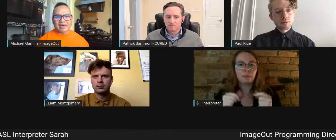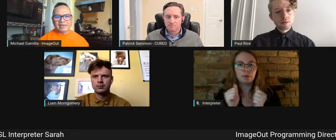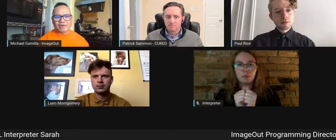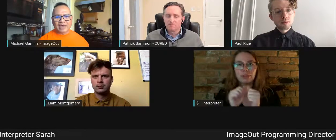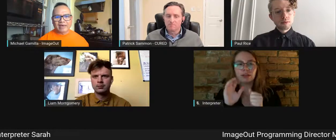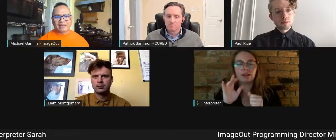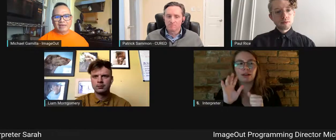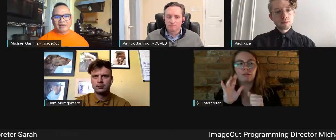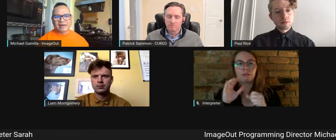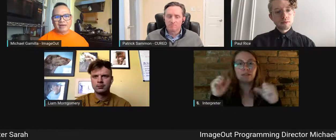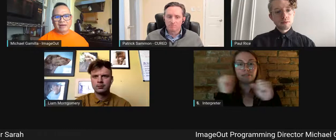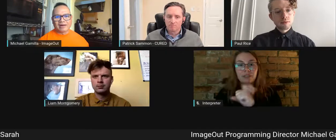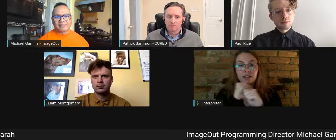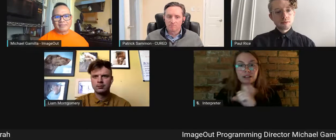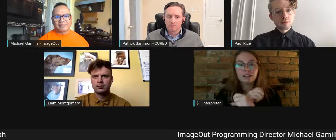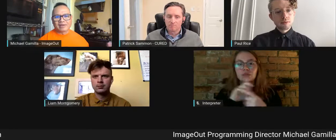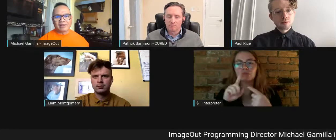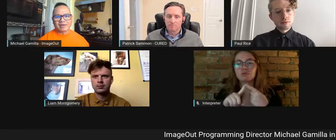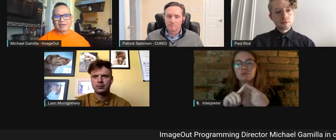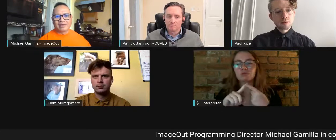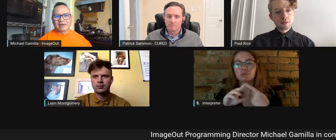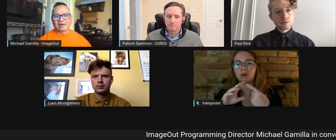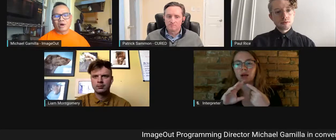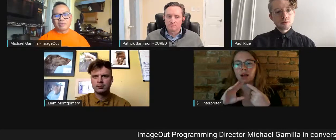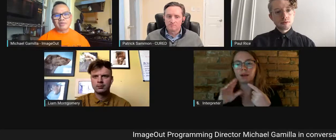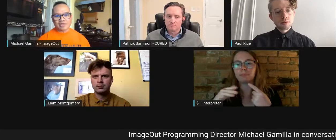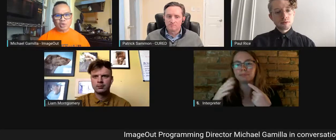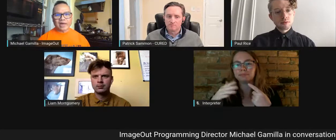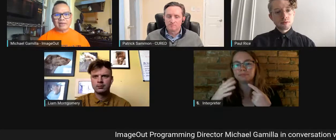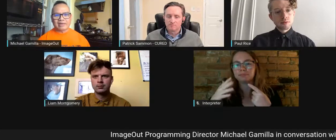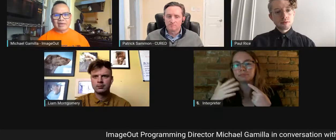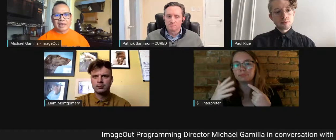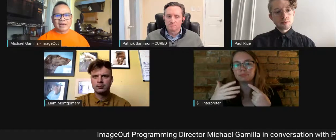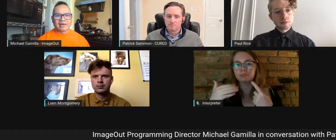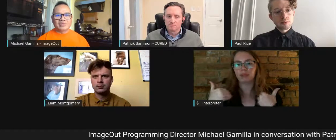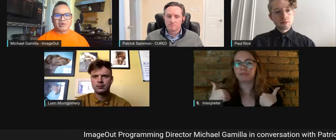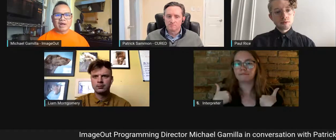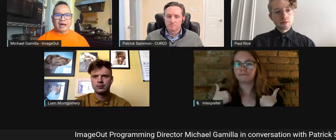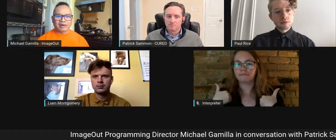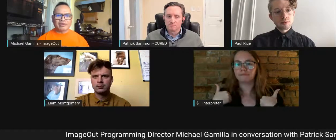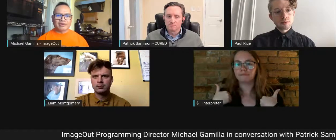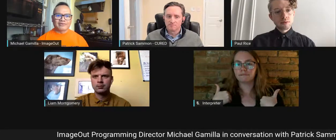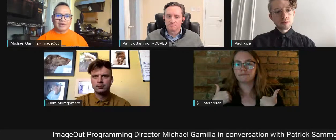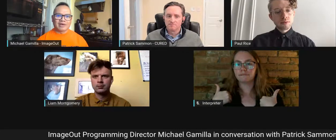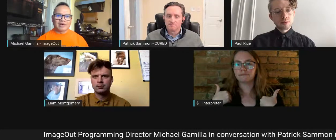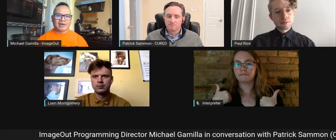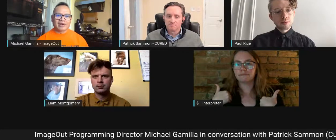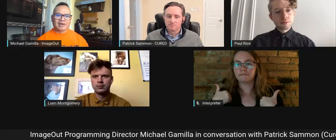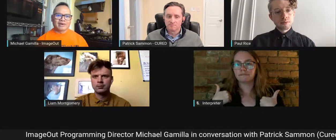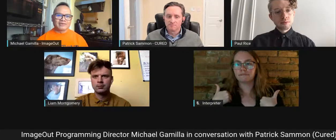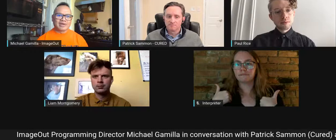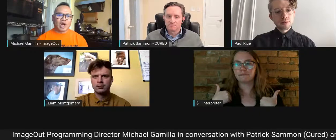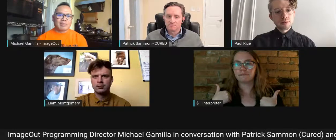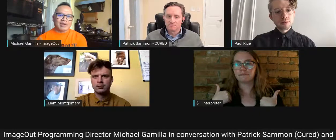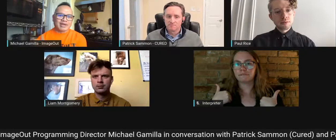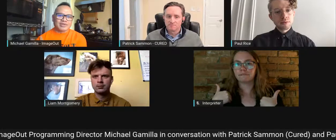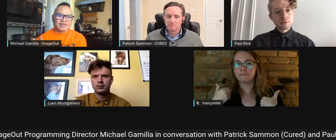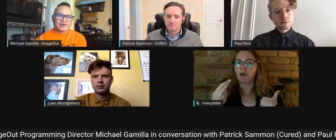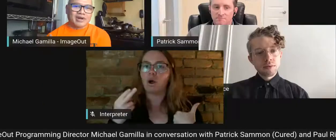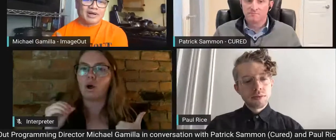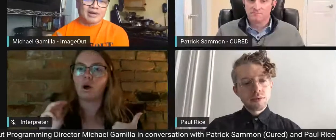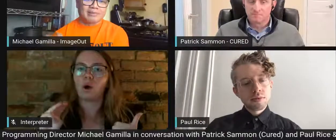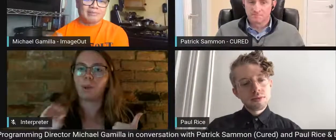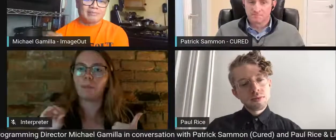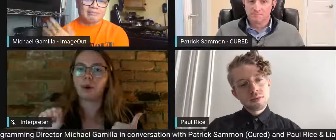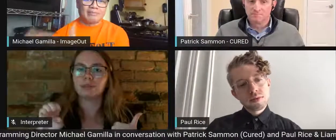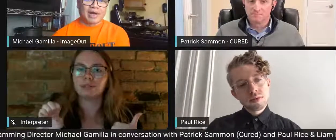with the fight to get the homosexuality struck out of the